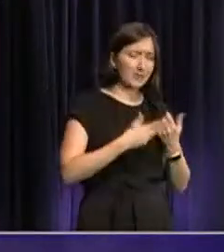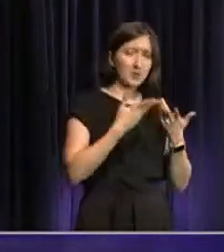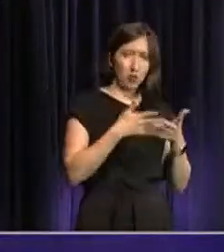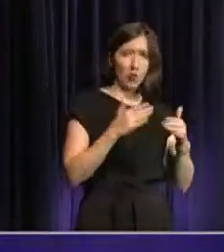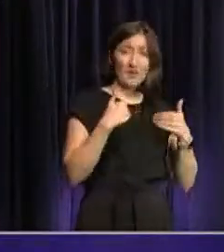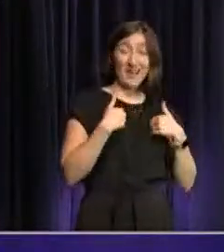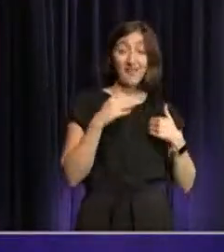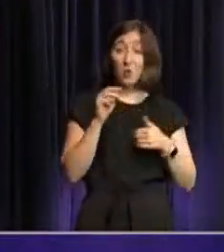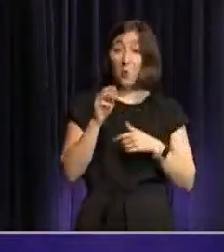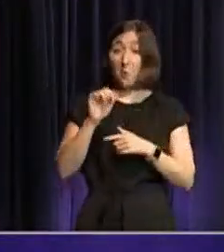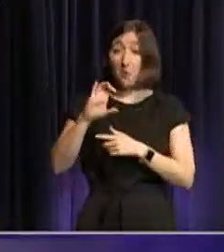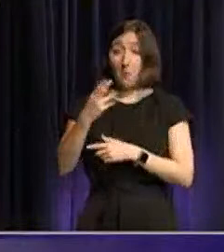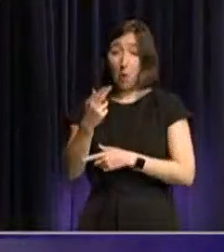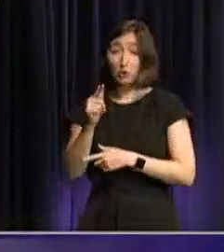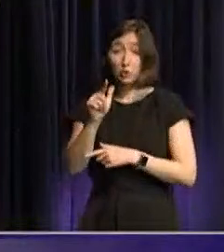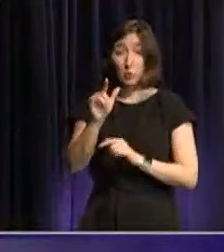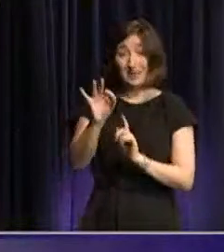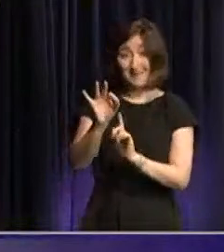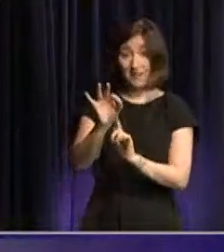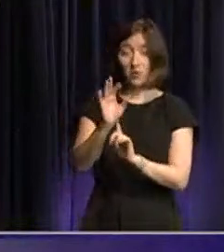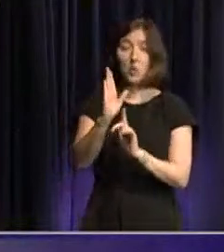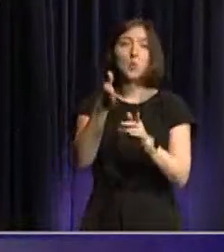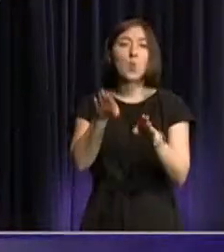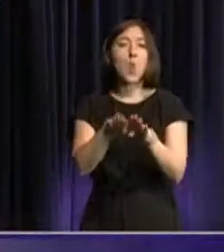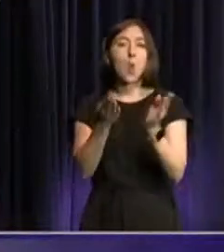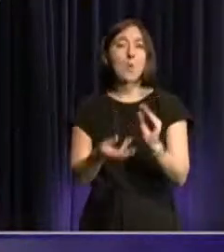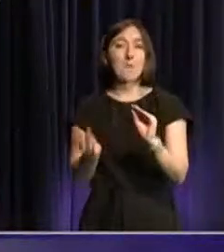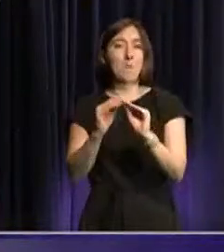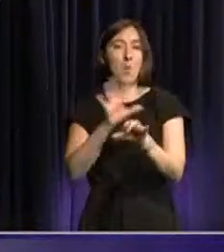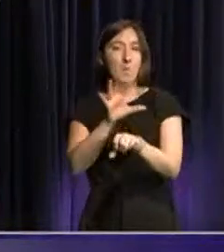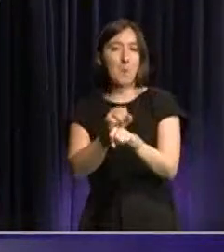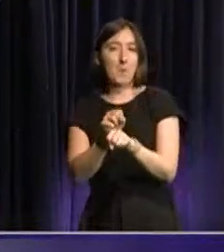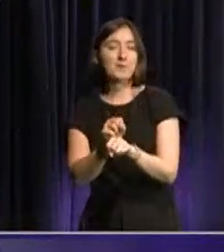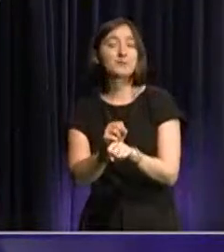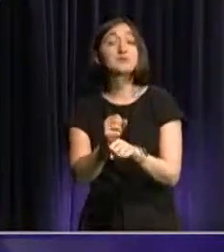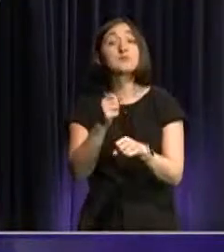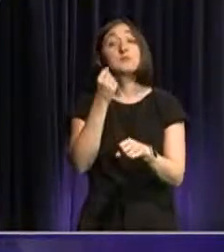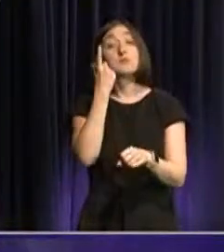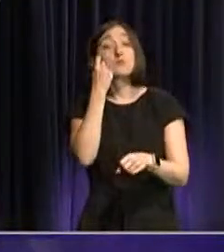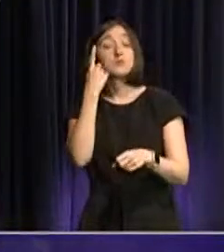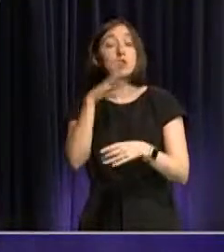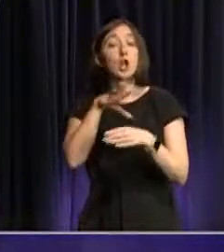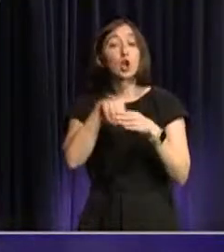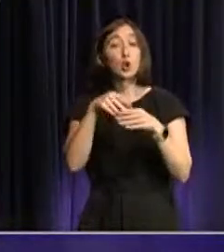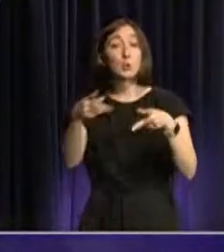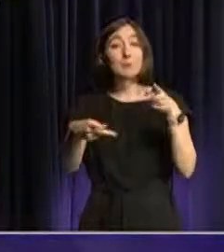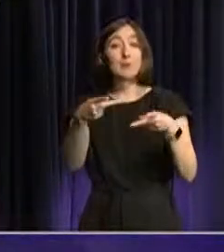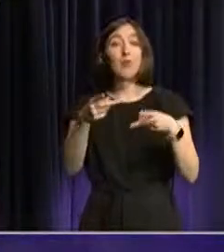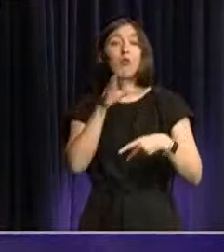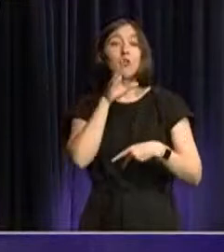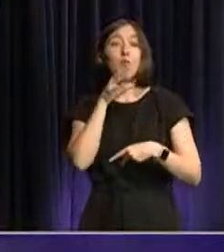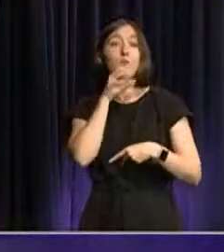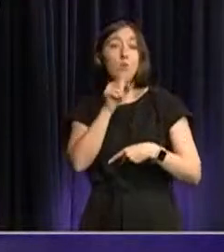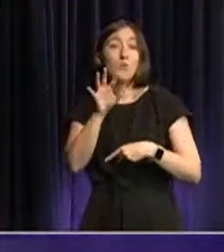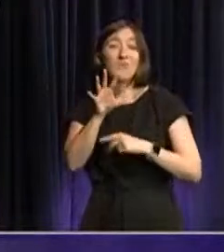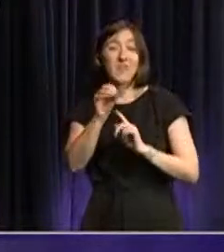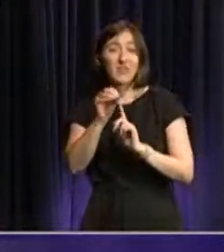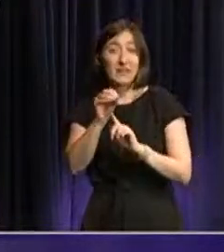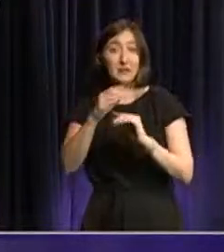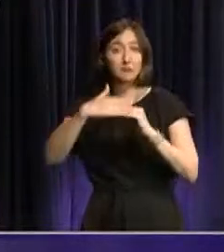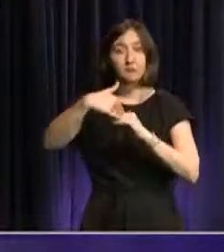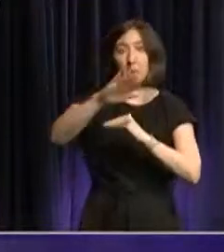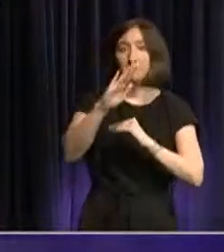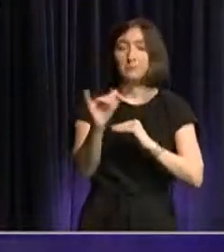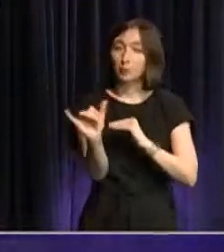up for more appointments, and that would, of course, include those 50 years old also. So if we get